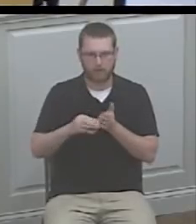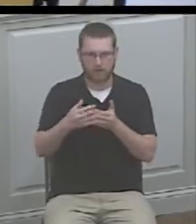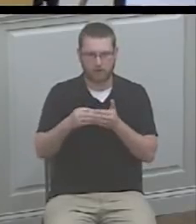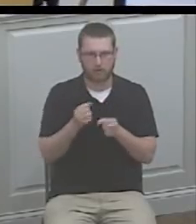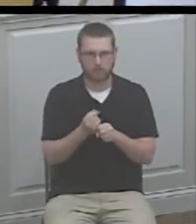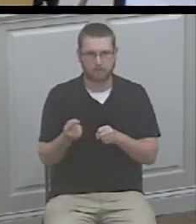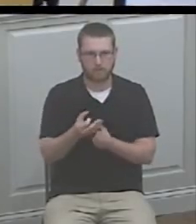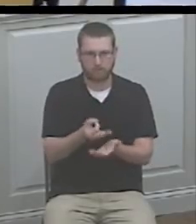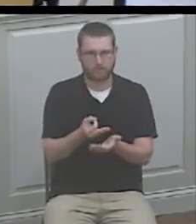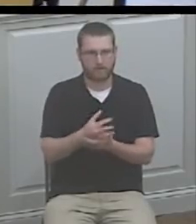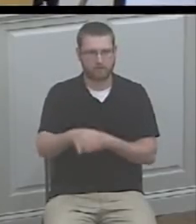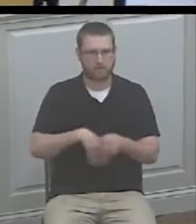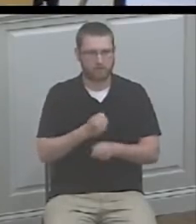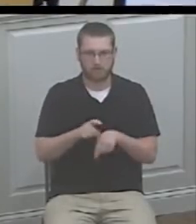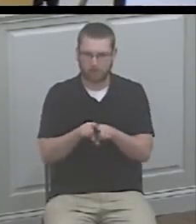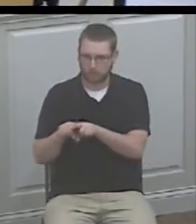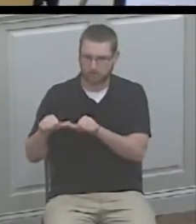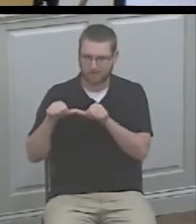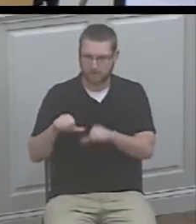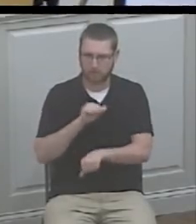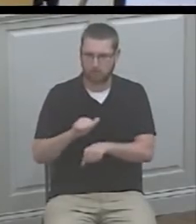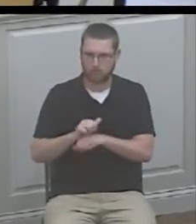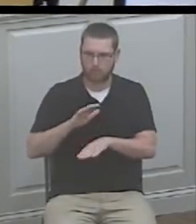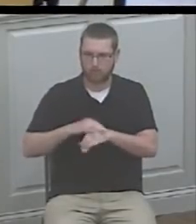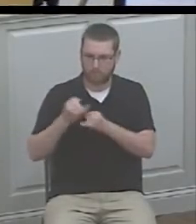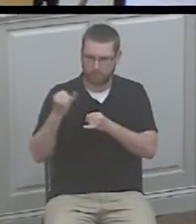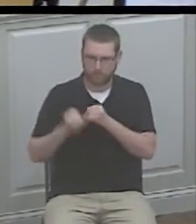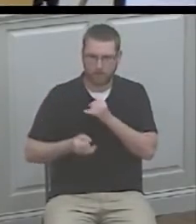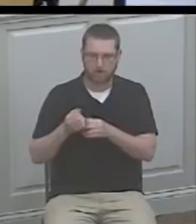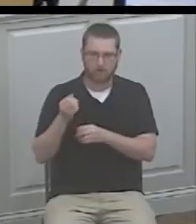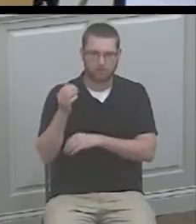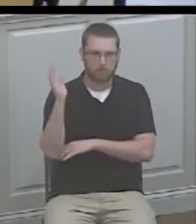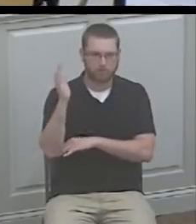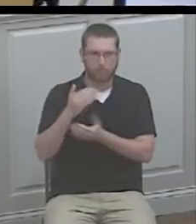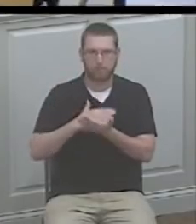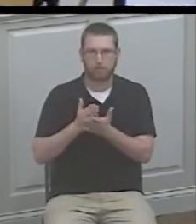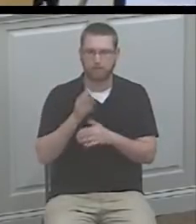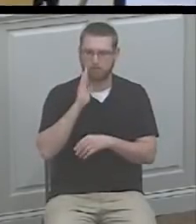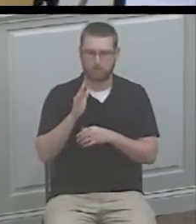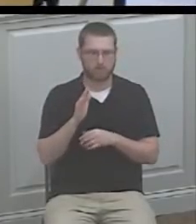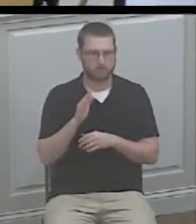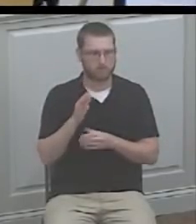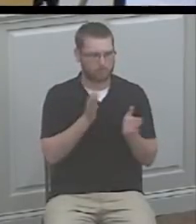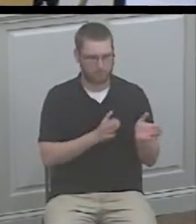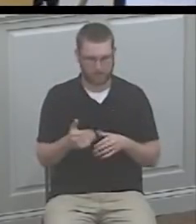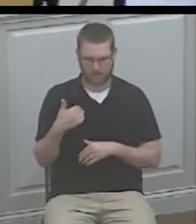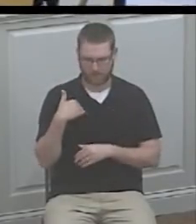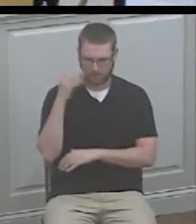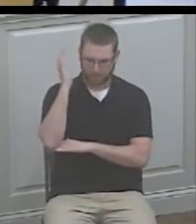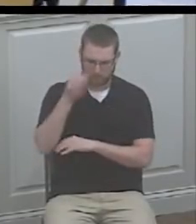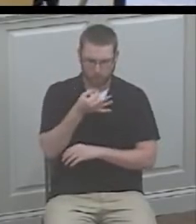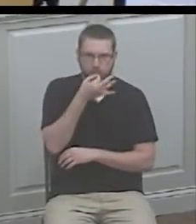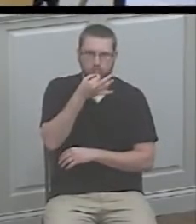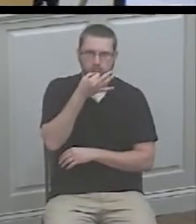next fiscal year. I'm continuing to work on a final proposed budget, and I plan to have that for presentation to